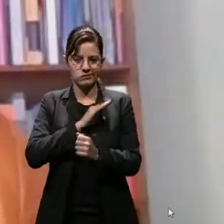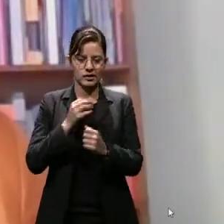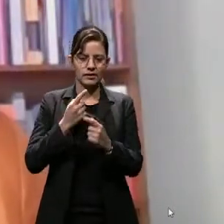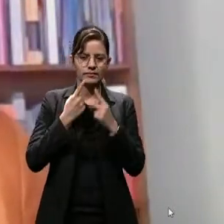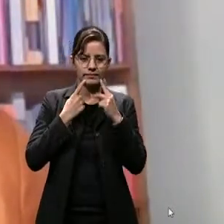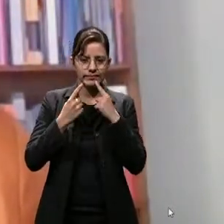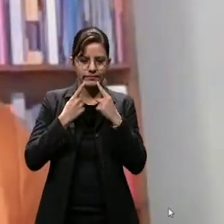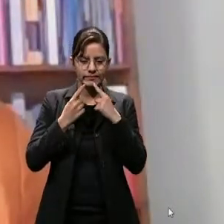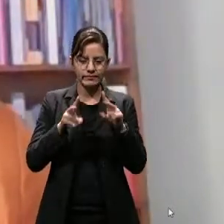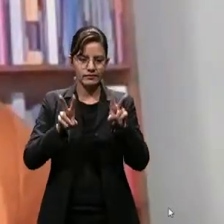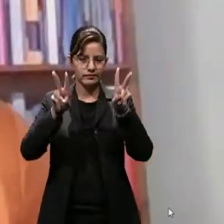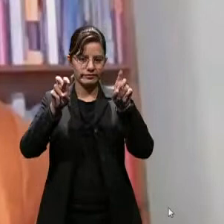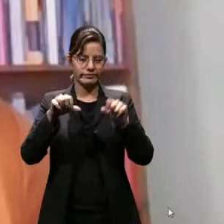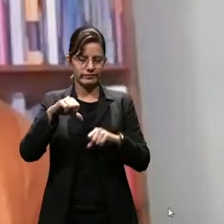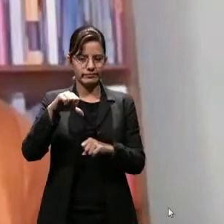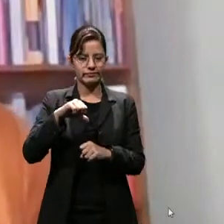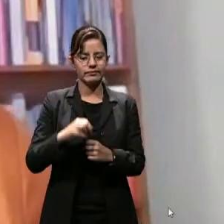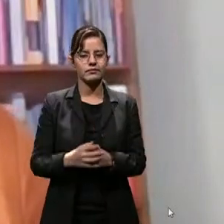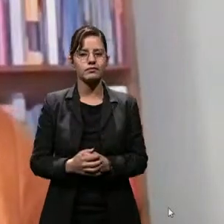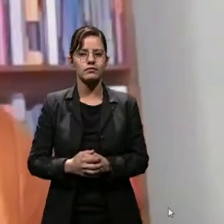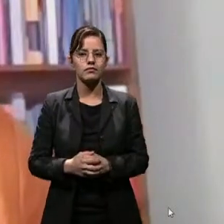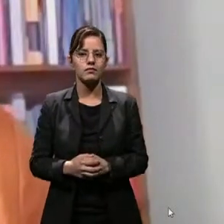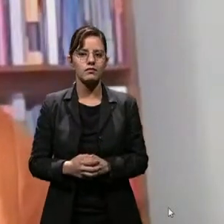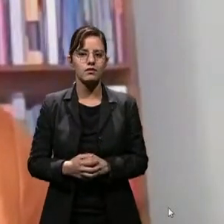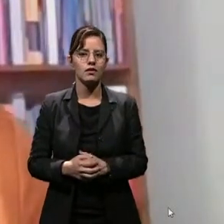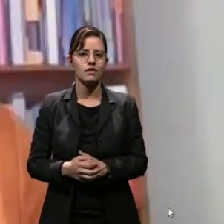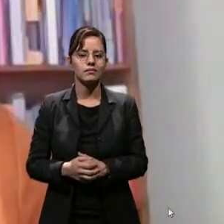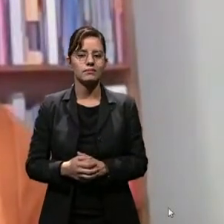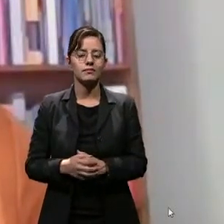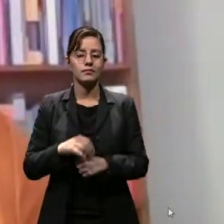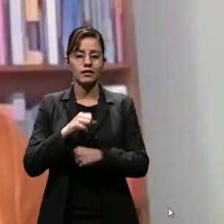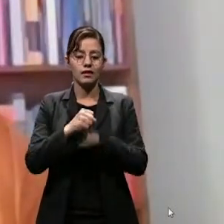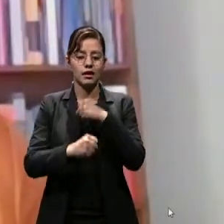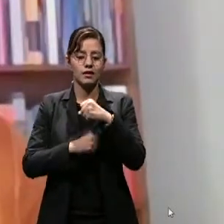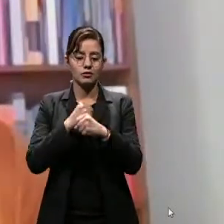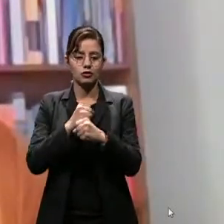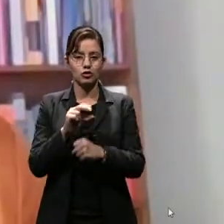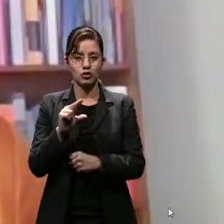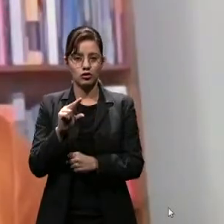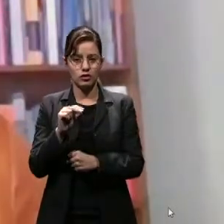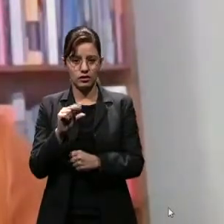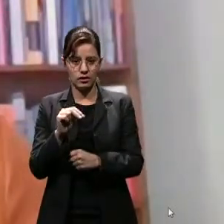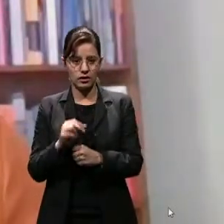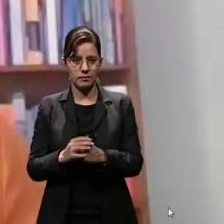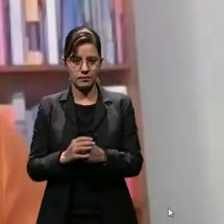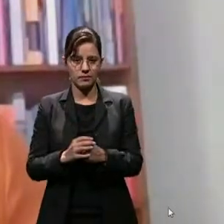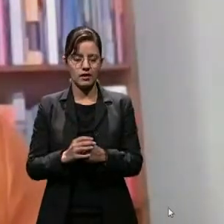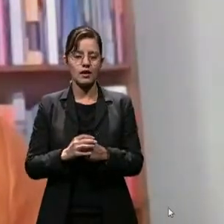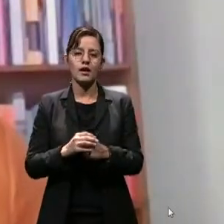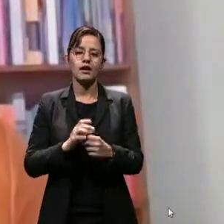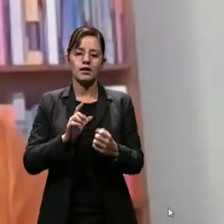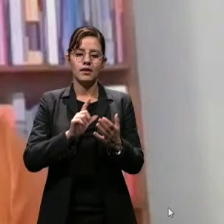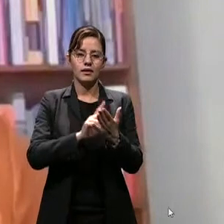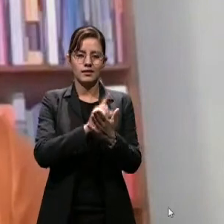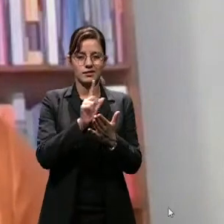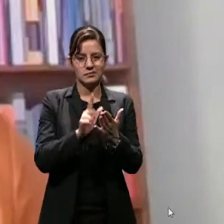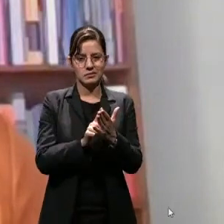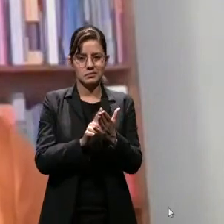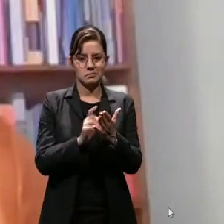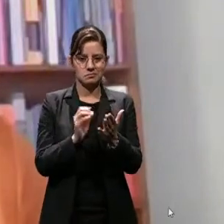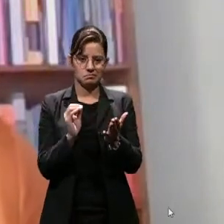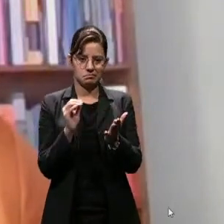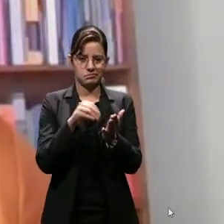talking about today in this panel. I want to begin by saying that in the 80s, as part of the